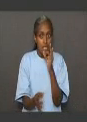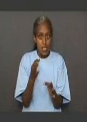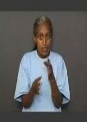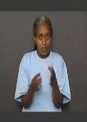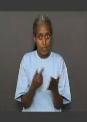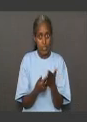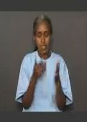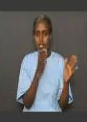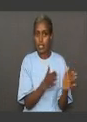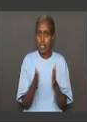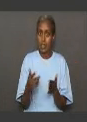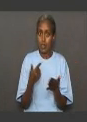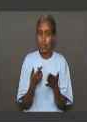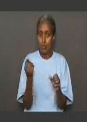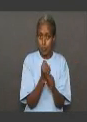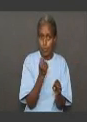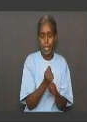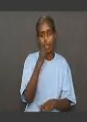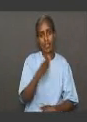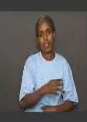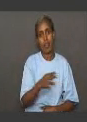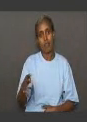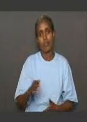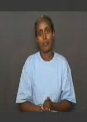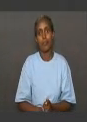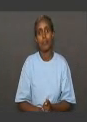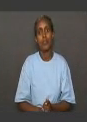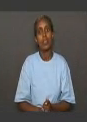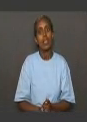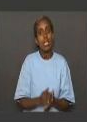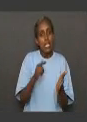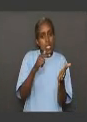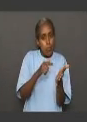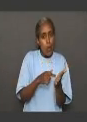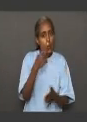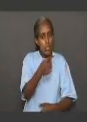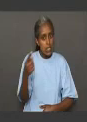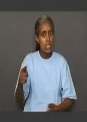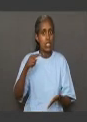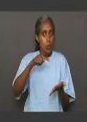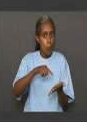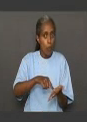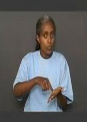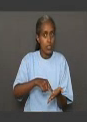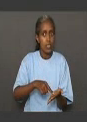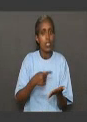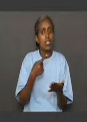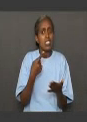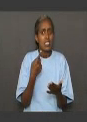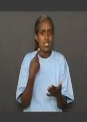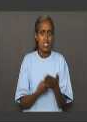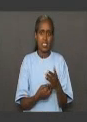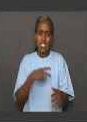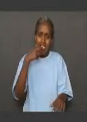we are ready to make our graph. Let us plot each point. It is difficult to